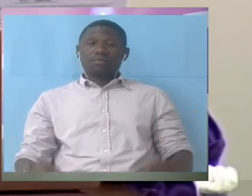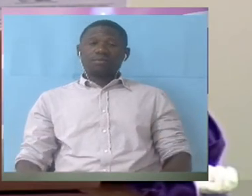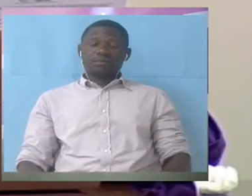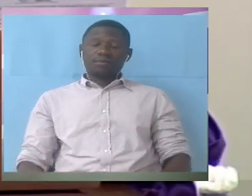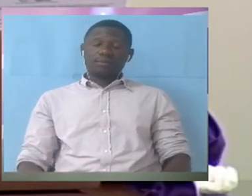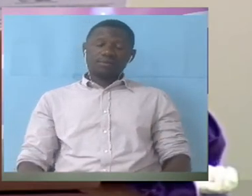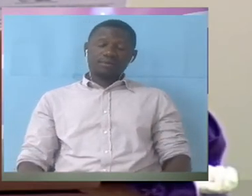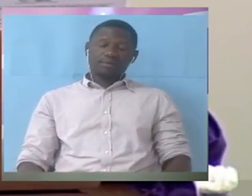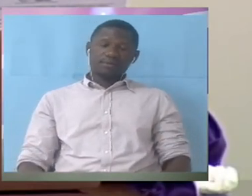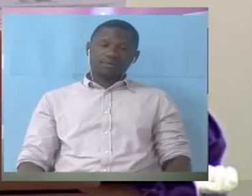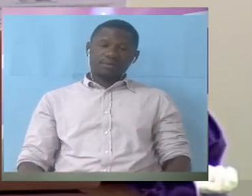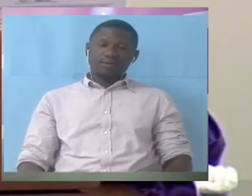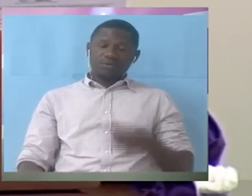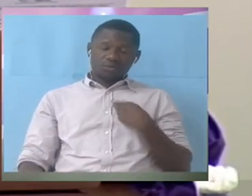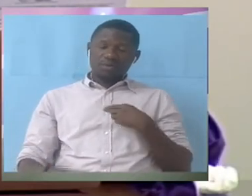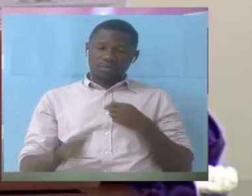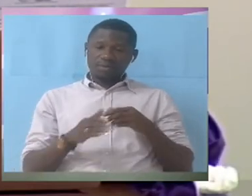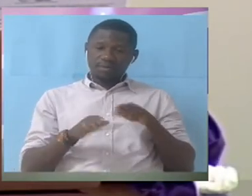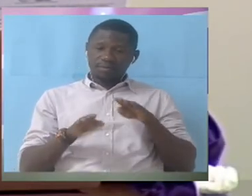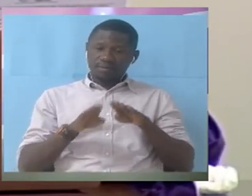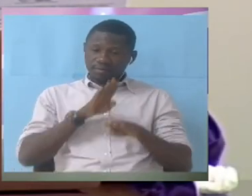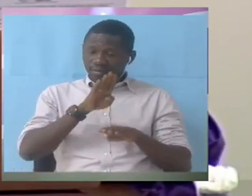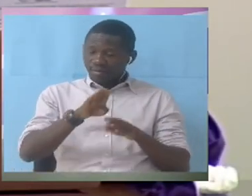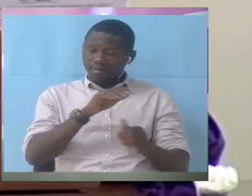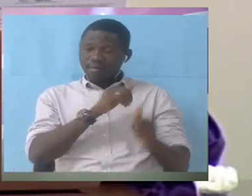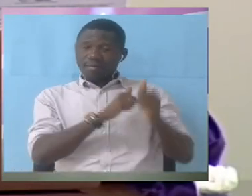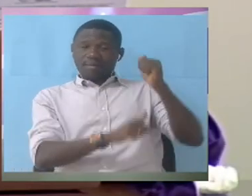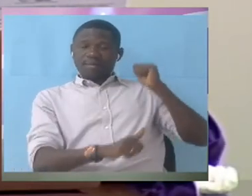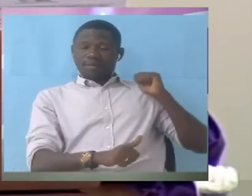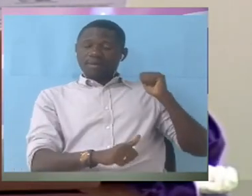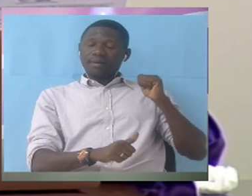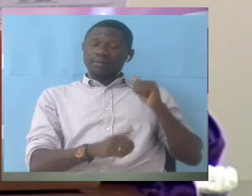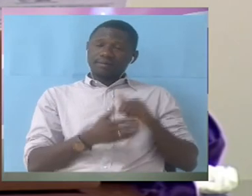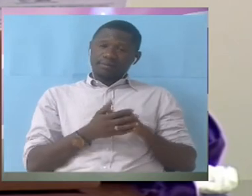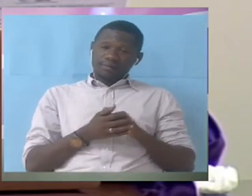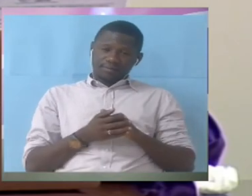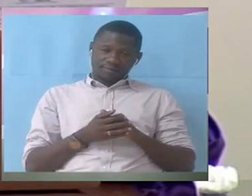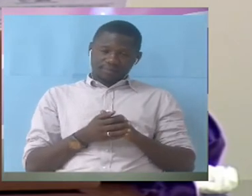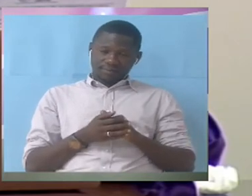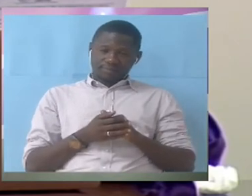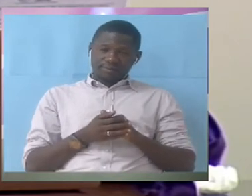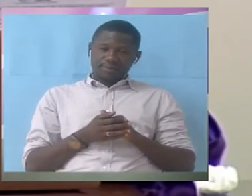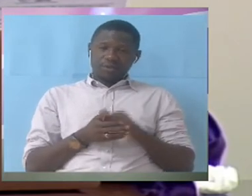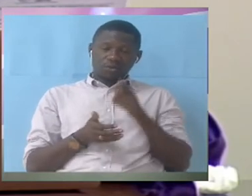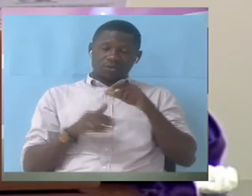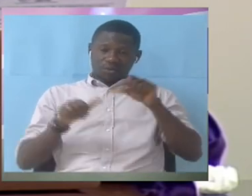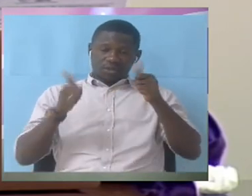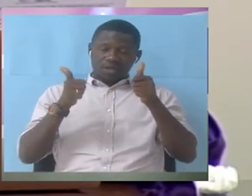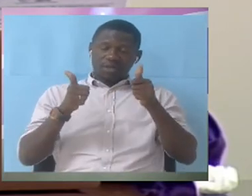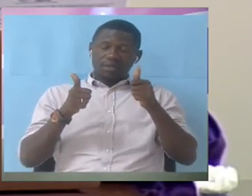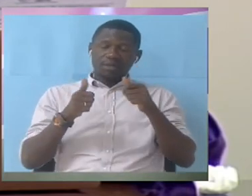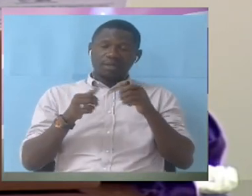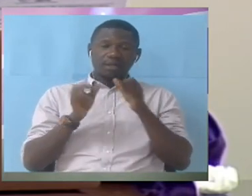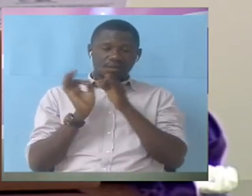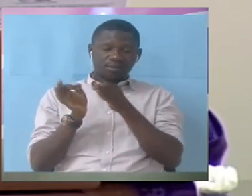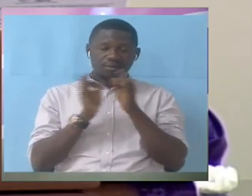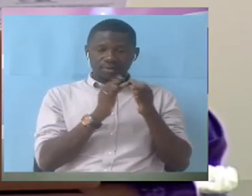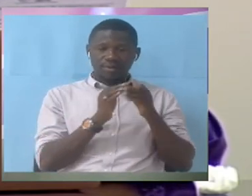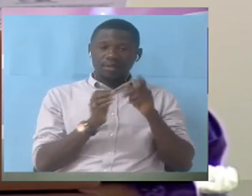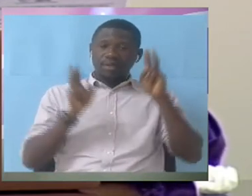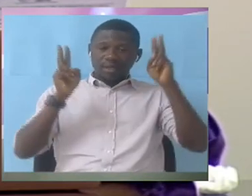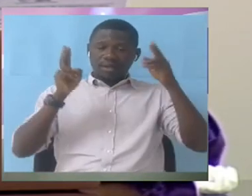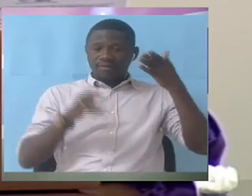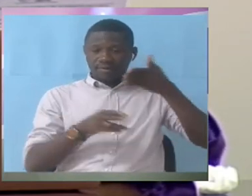so just to go a step back ñu delu tout rek sa ganaw you had started mentioning that he visited